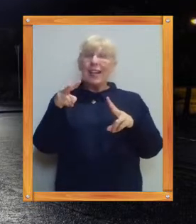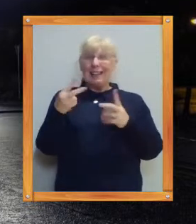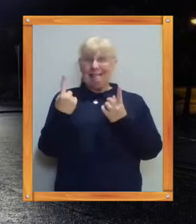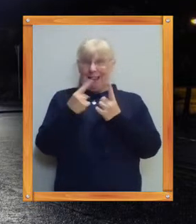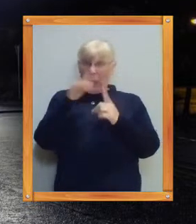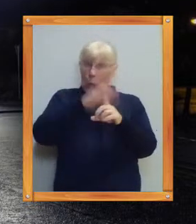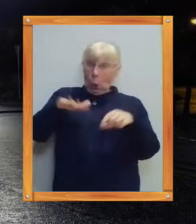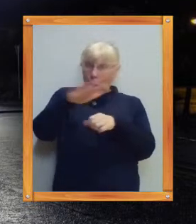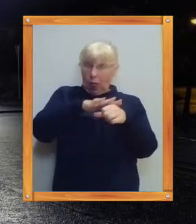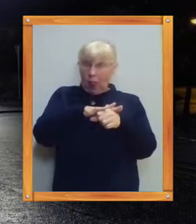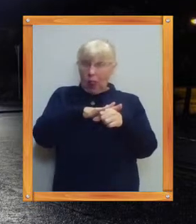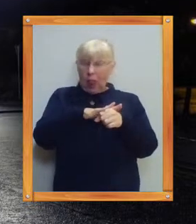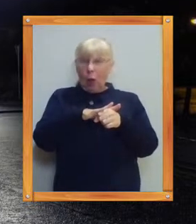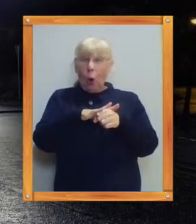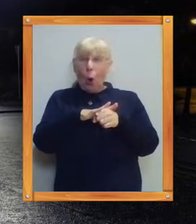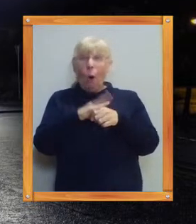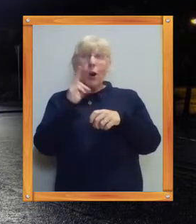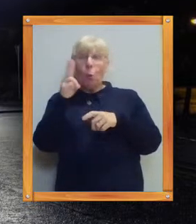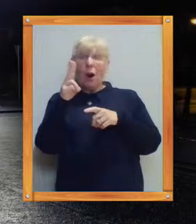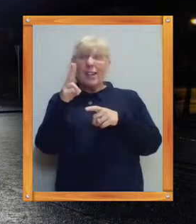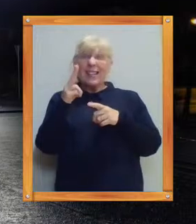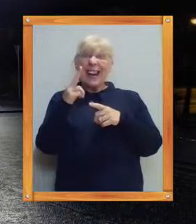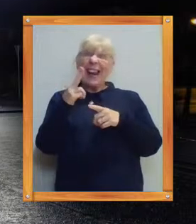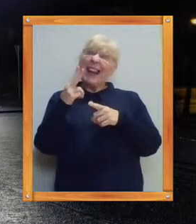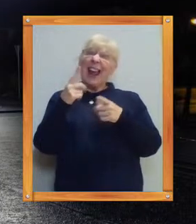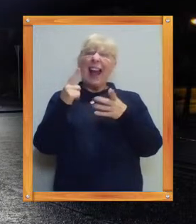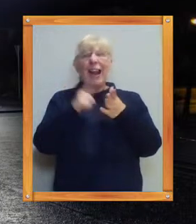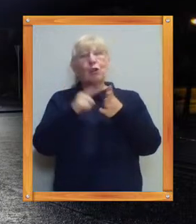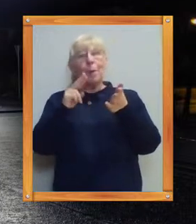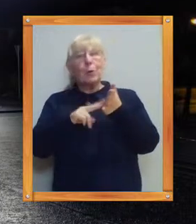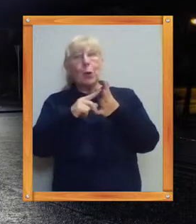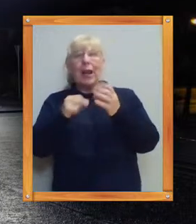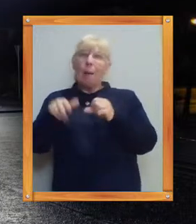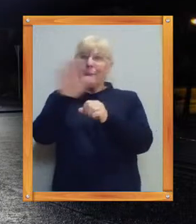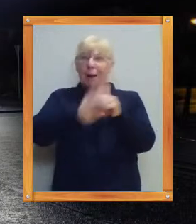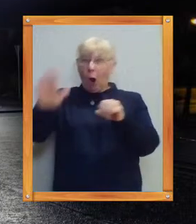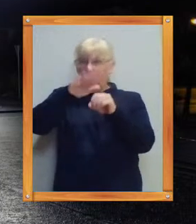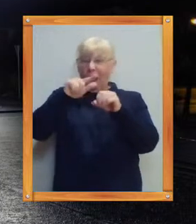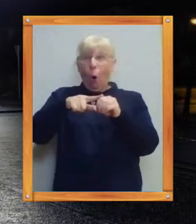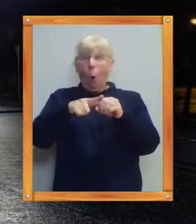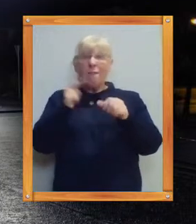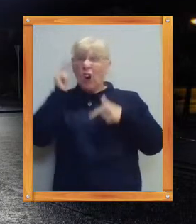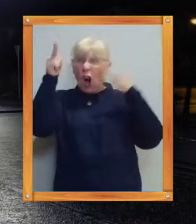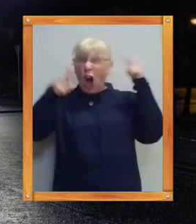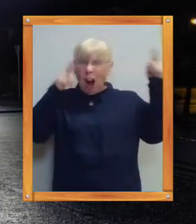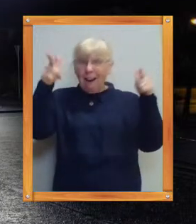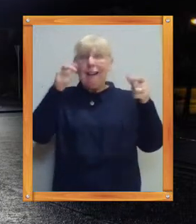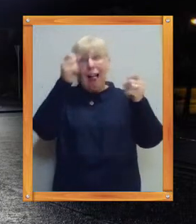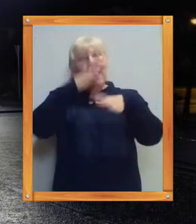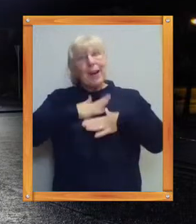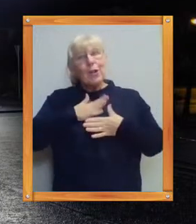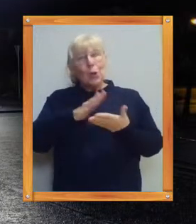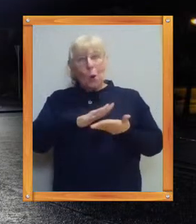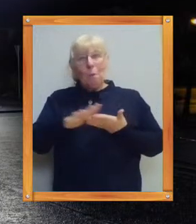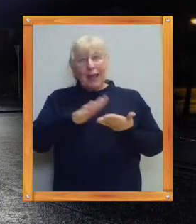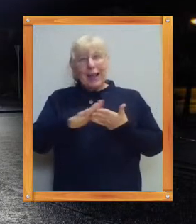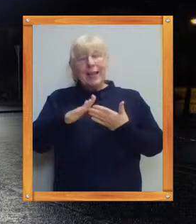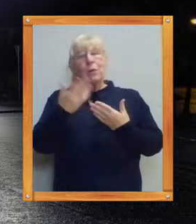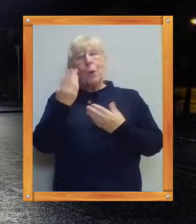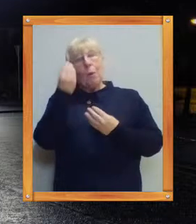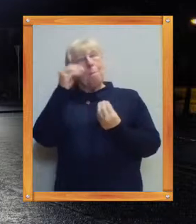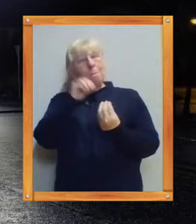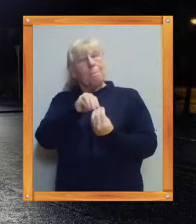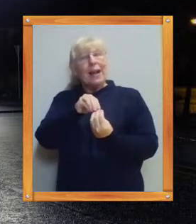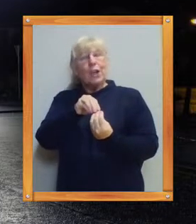for spending your Friday night with me. Let us know you're watching. We'll give you a shout out. There's the tree tonight at Moores Lane here.